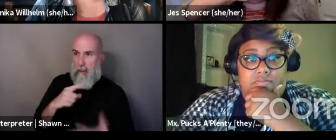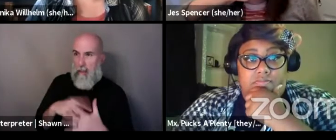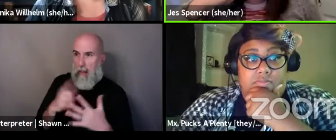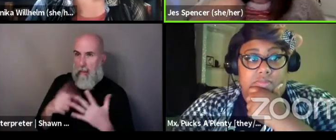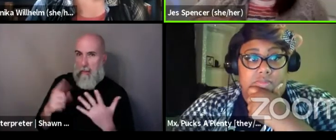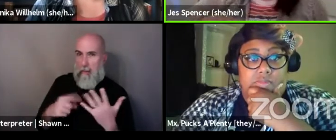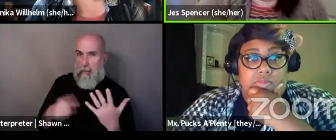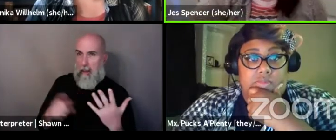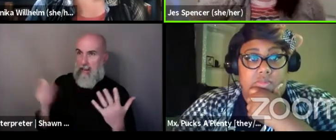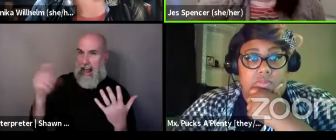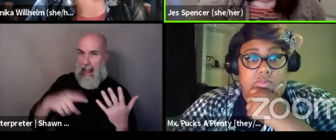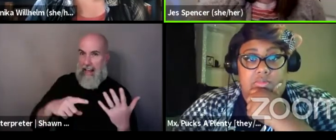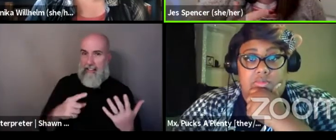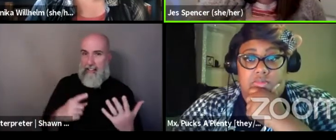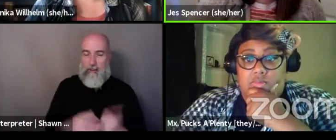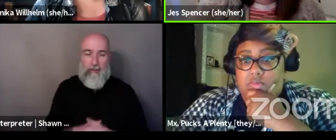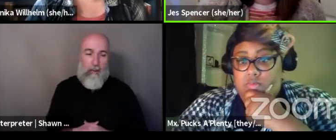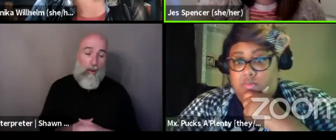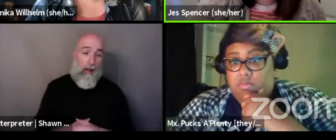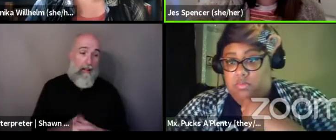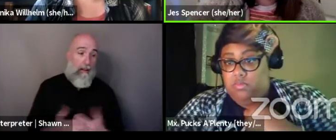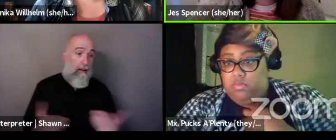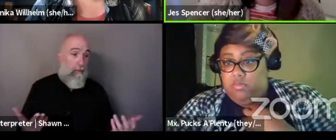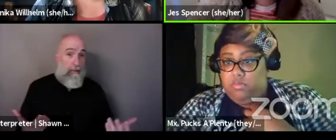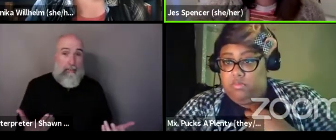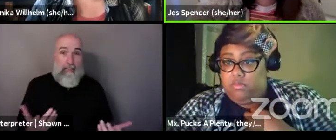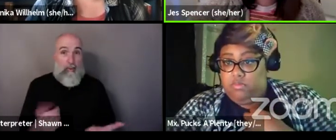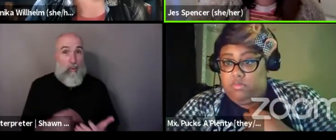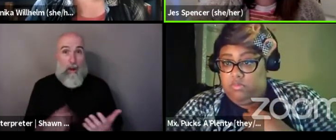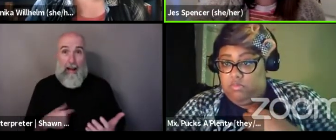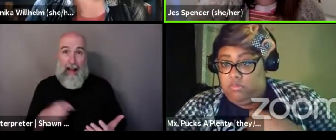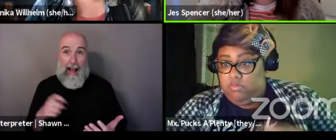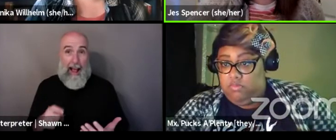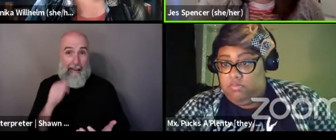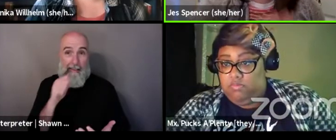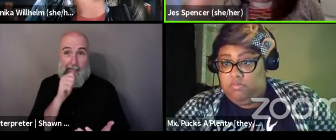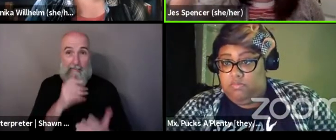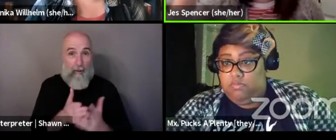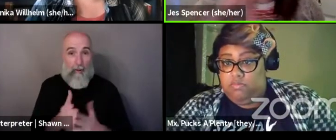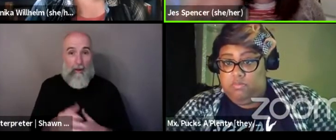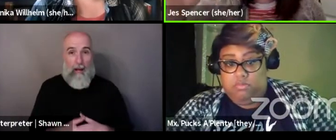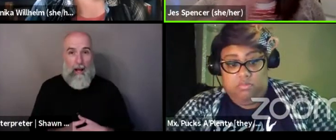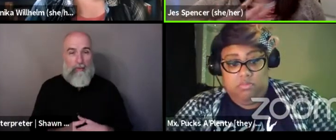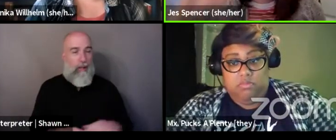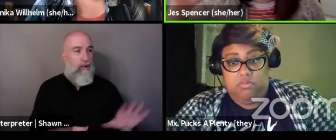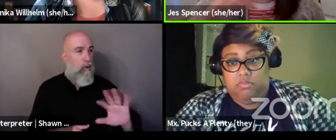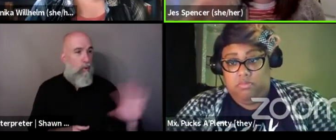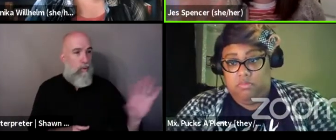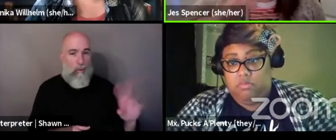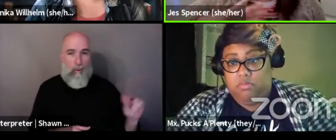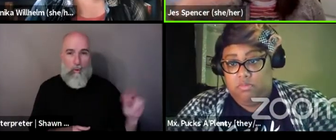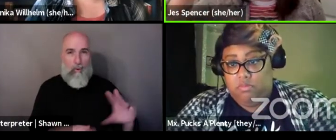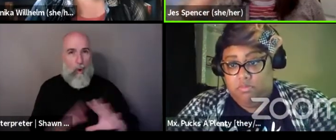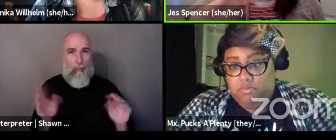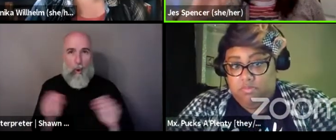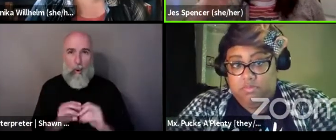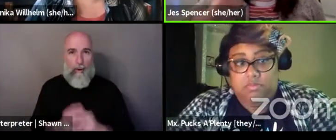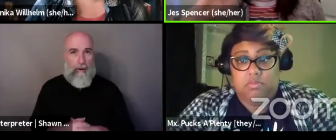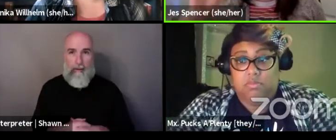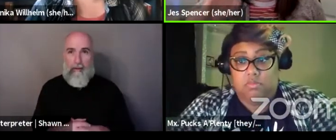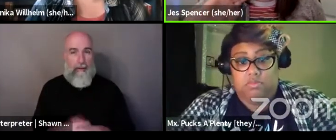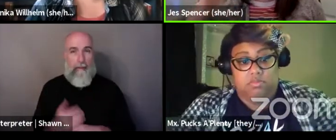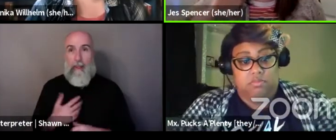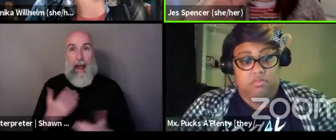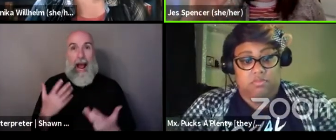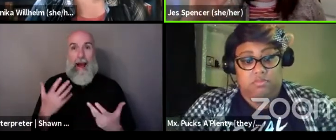ask this question? And she was just like, well, because I mean, it's just what I had to do and blah, blah, blah. And I was like, no, no, no, no, no, no more. Like, I don't